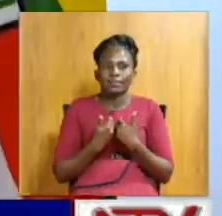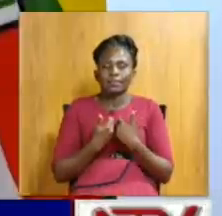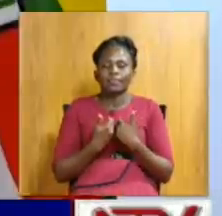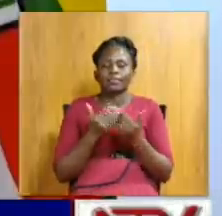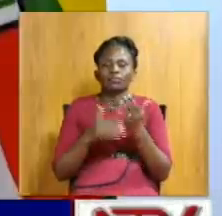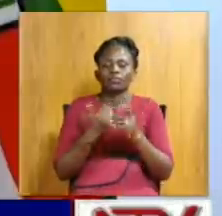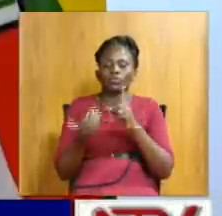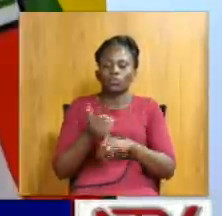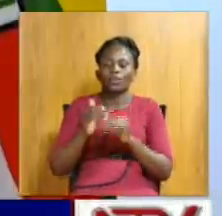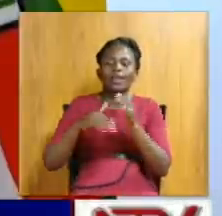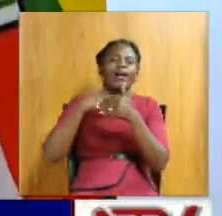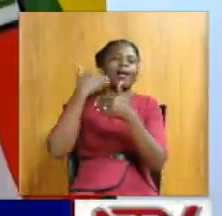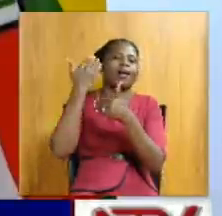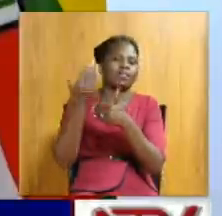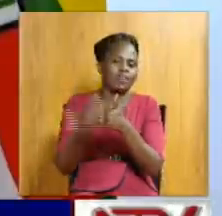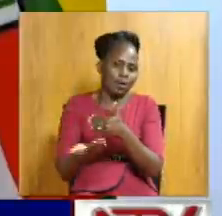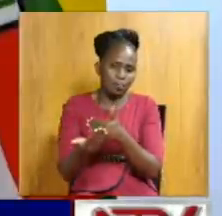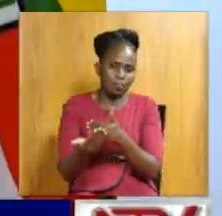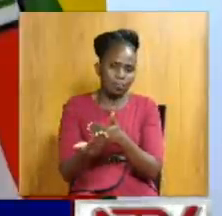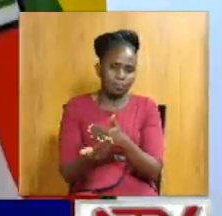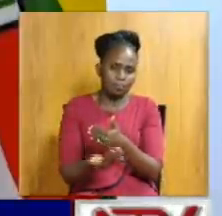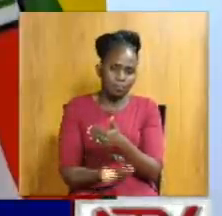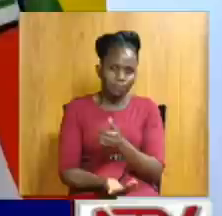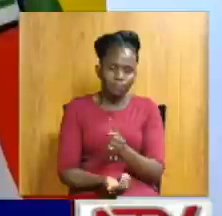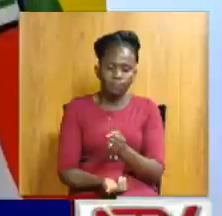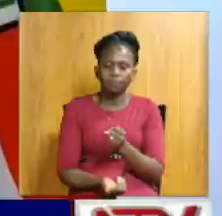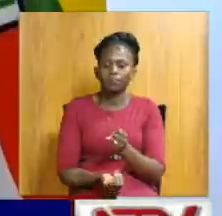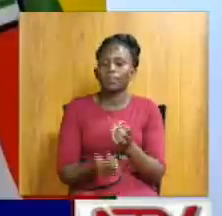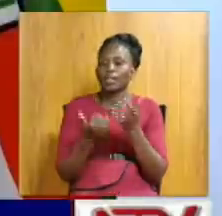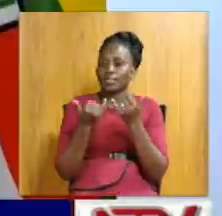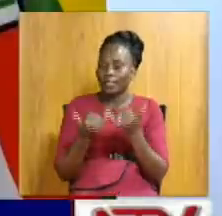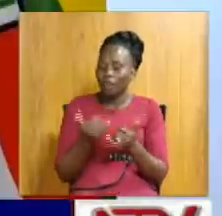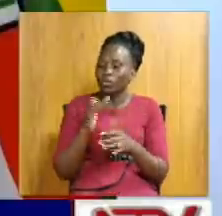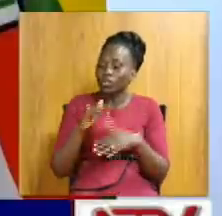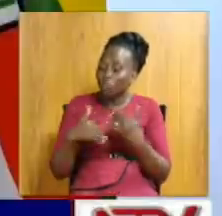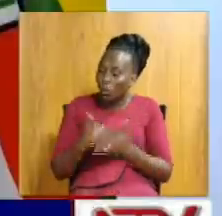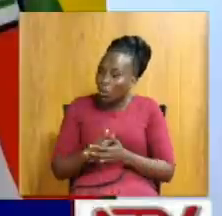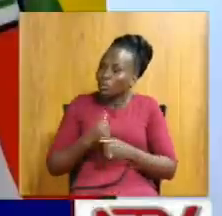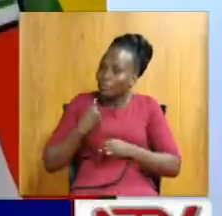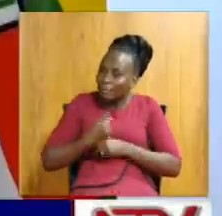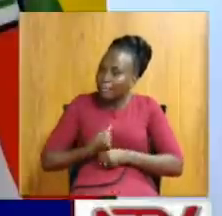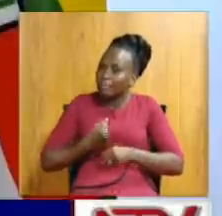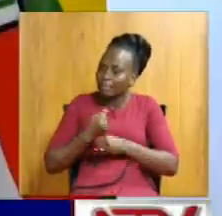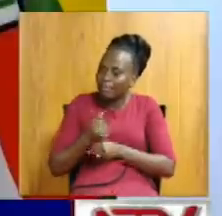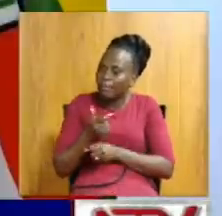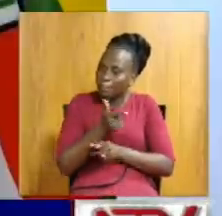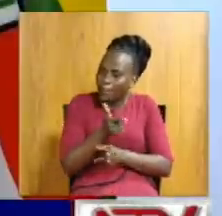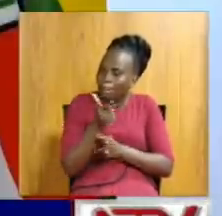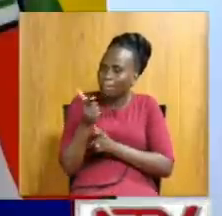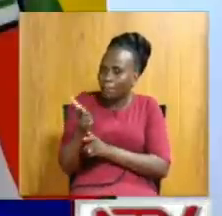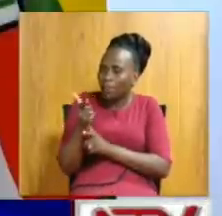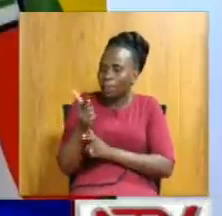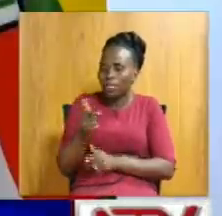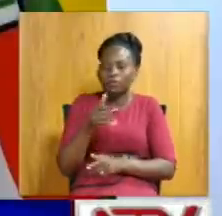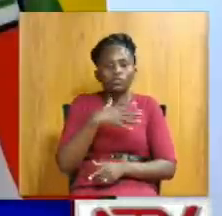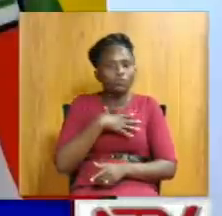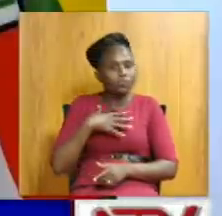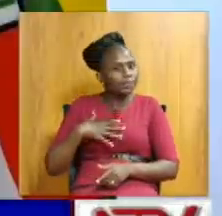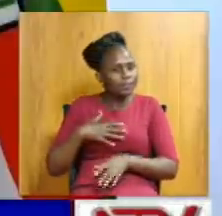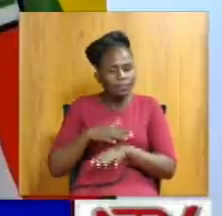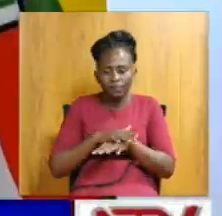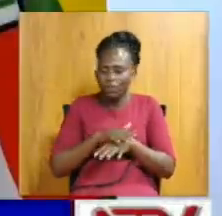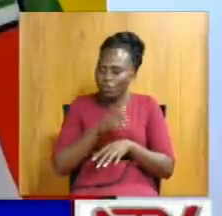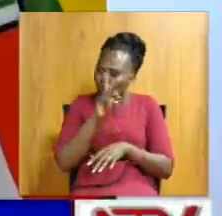light resistance. In all these operations, UPDF did not lose a single soldier